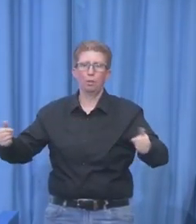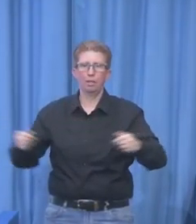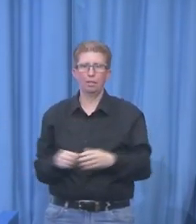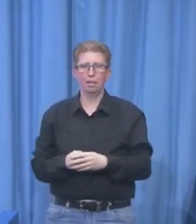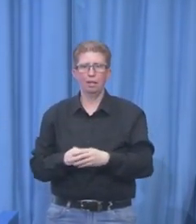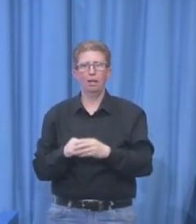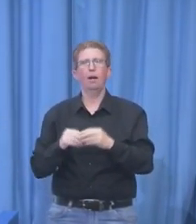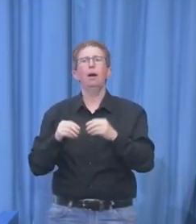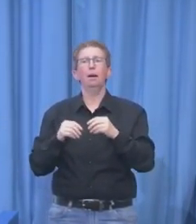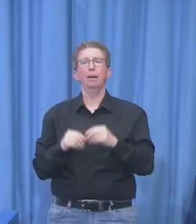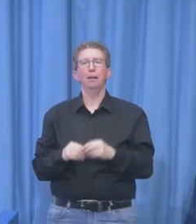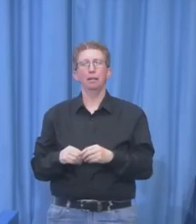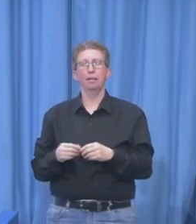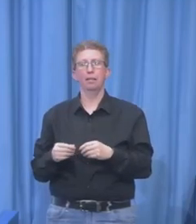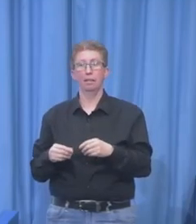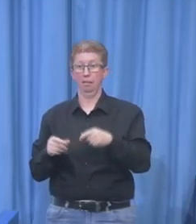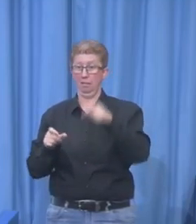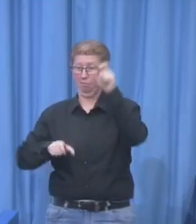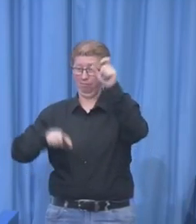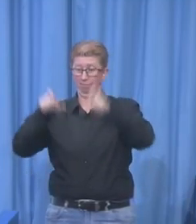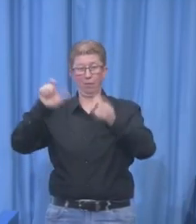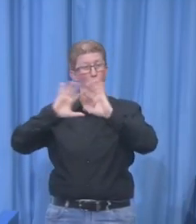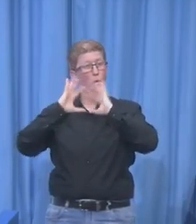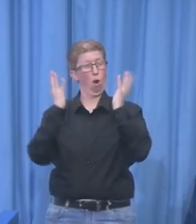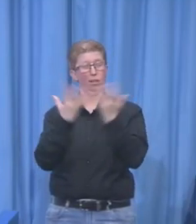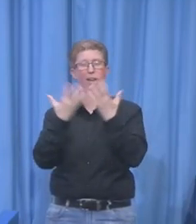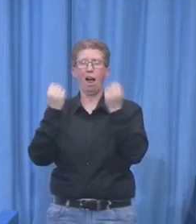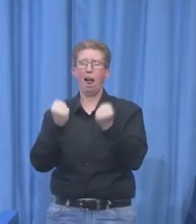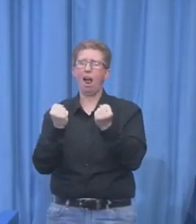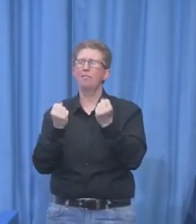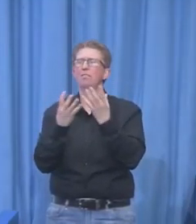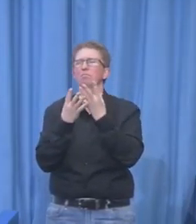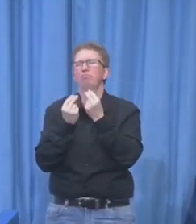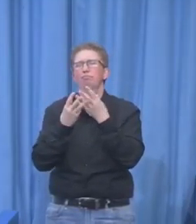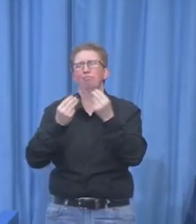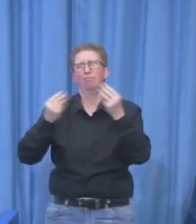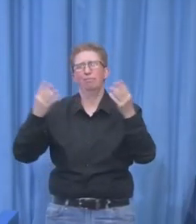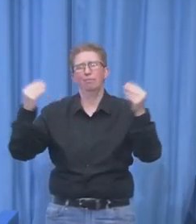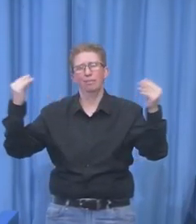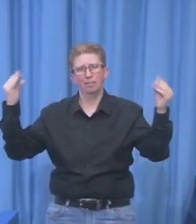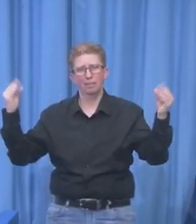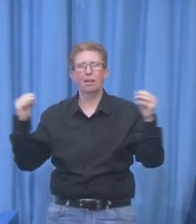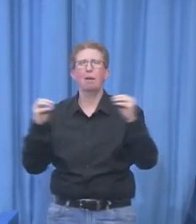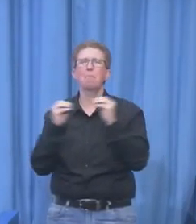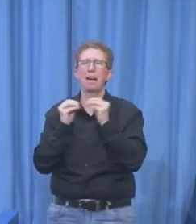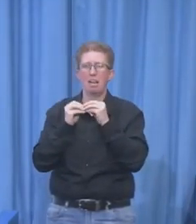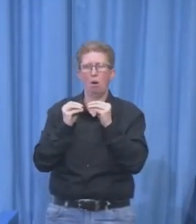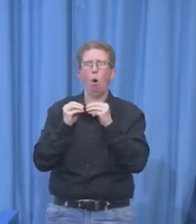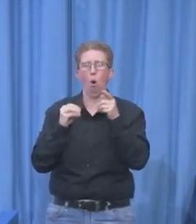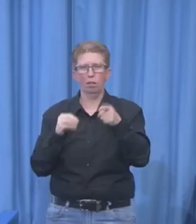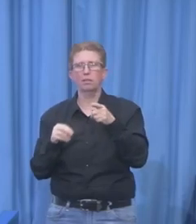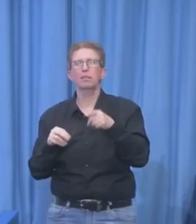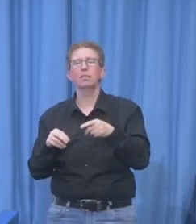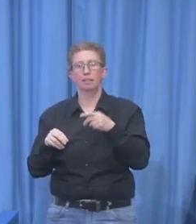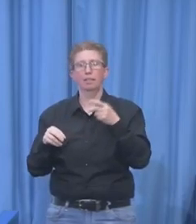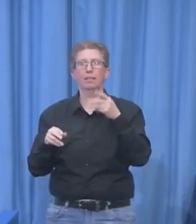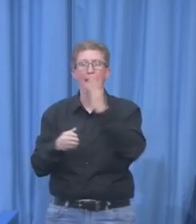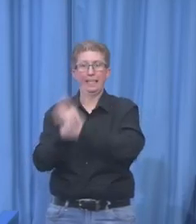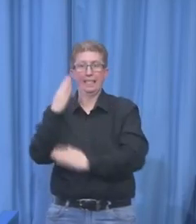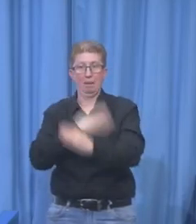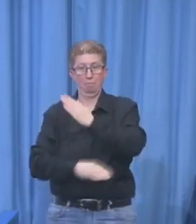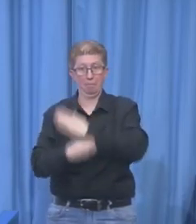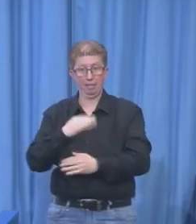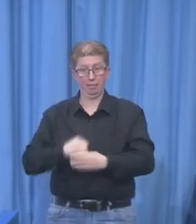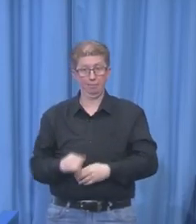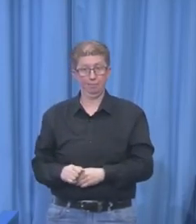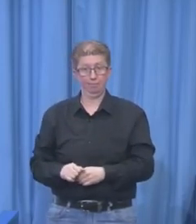of people. Employers, people with disabilities are important assets, so why? Why is it so hard for the